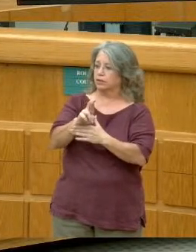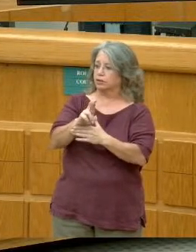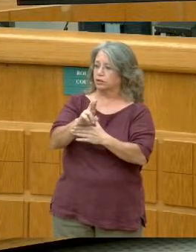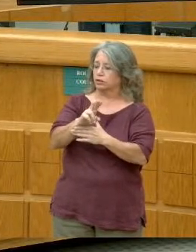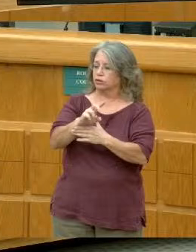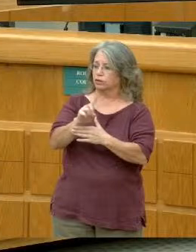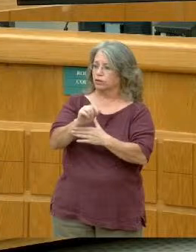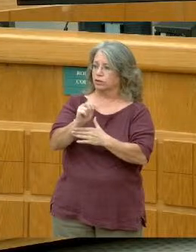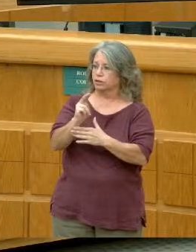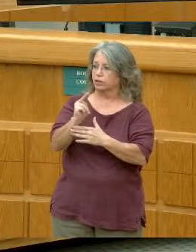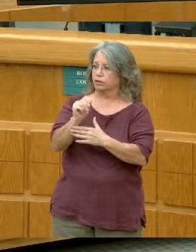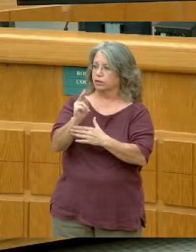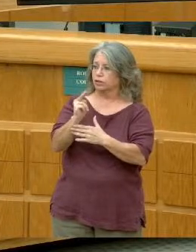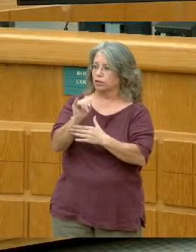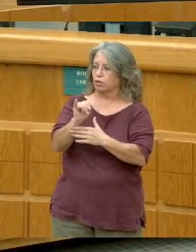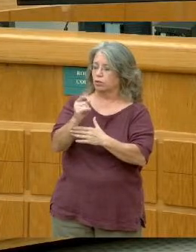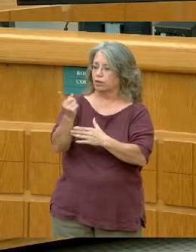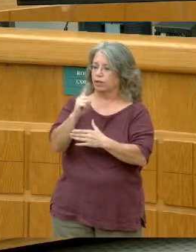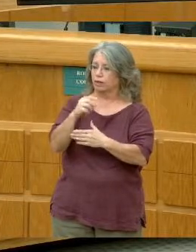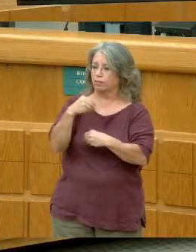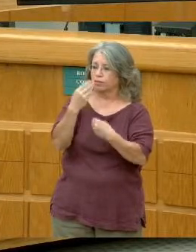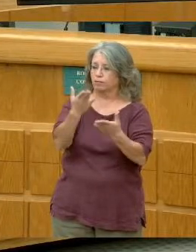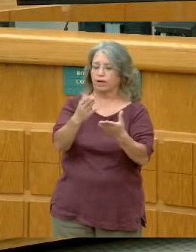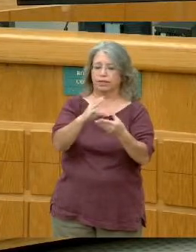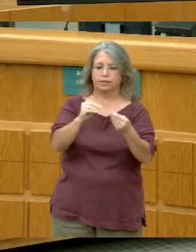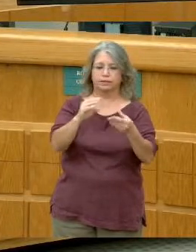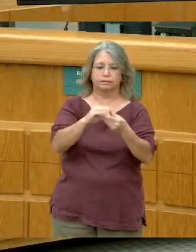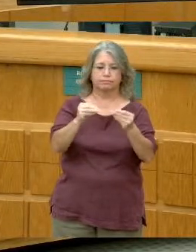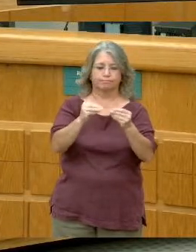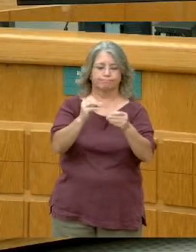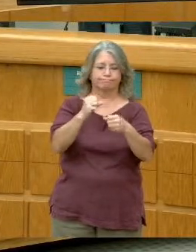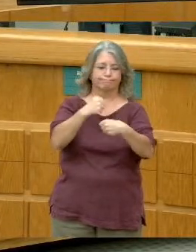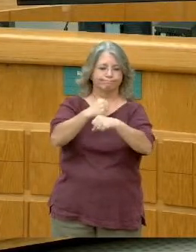and then come up and give us our statistics for the day.